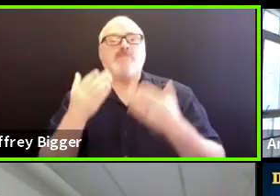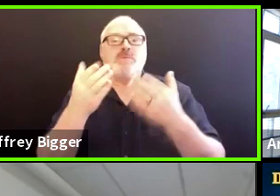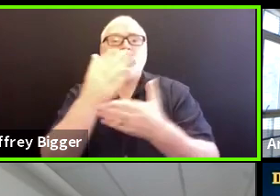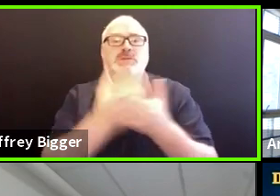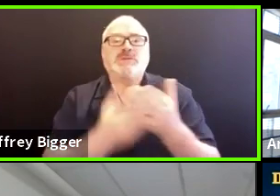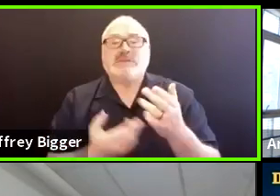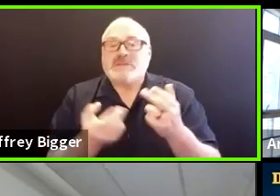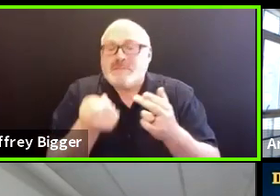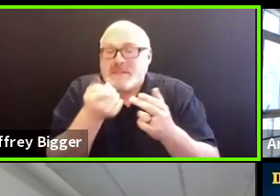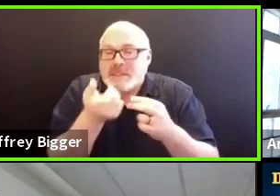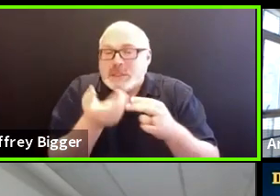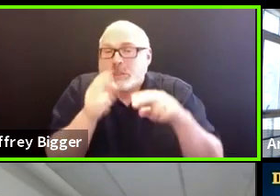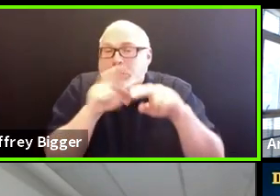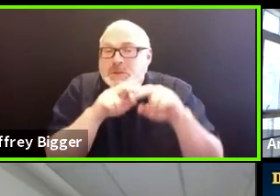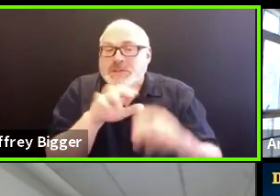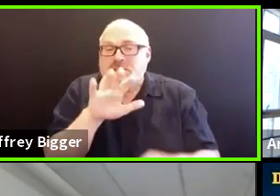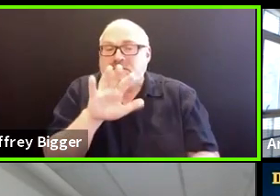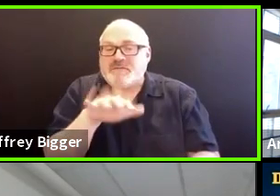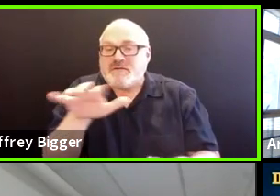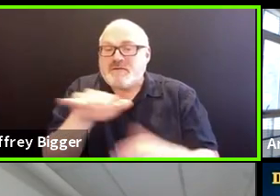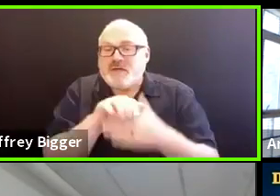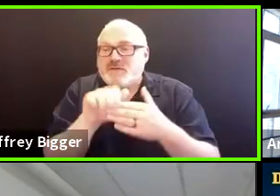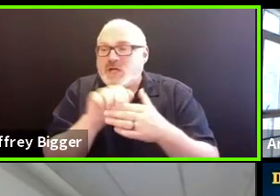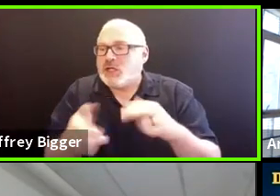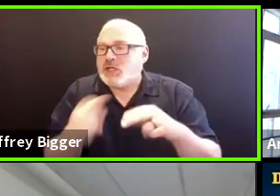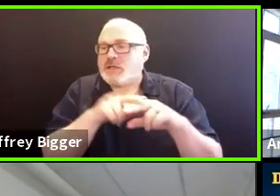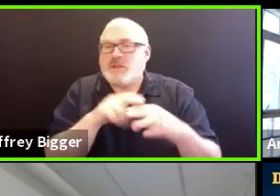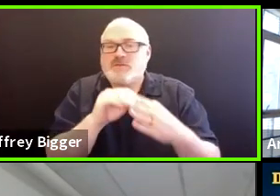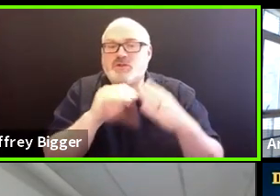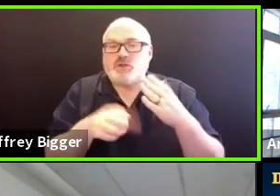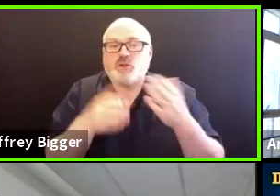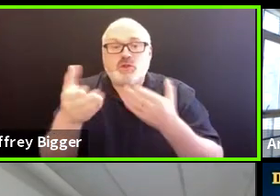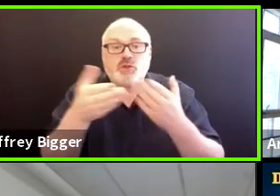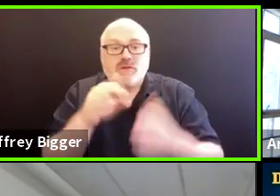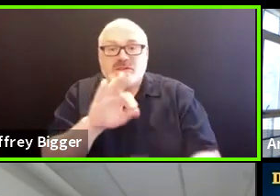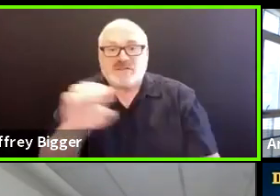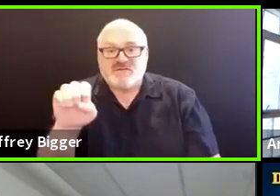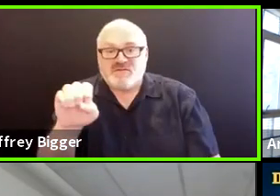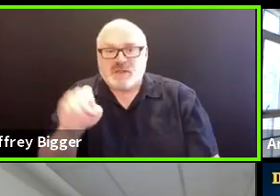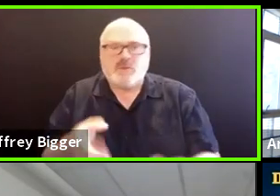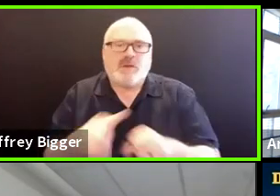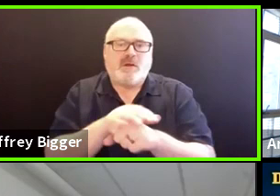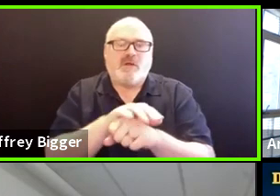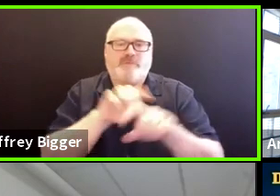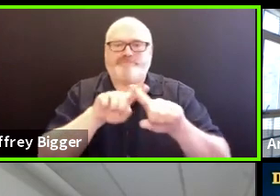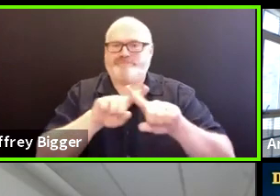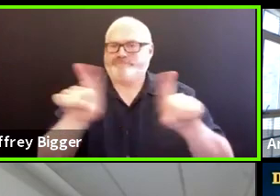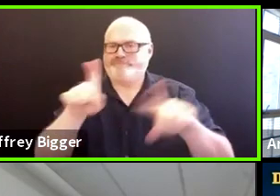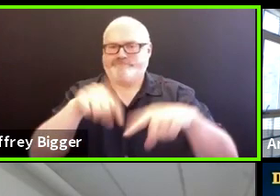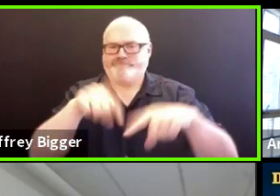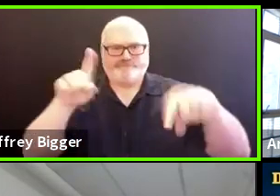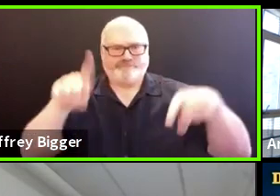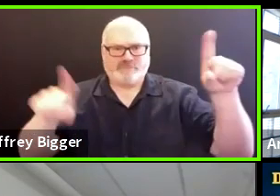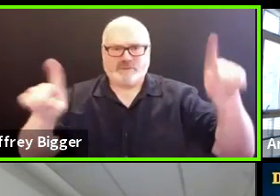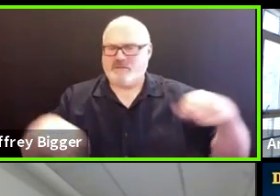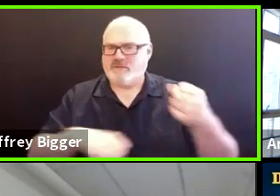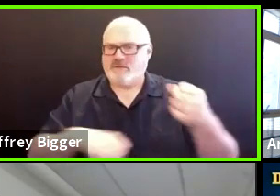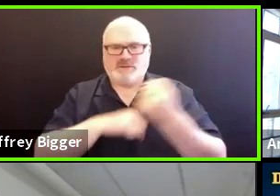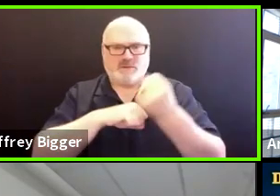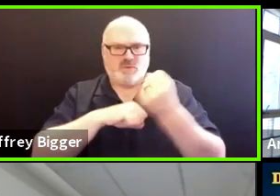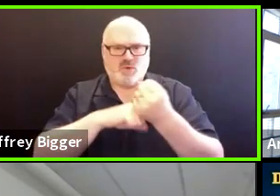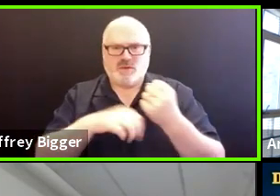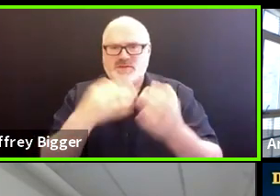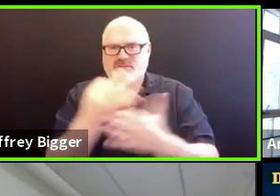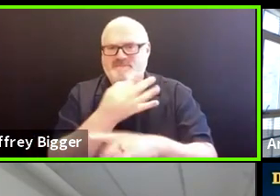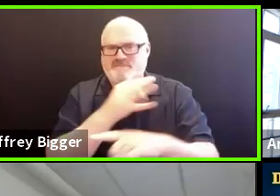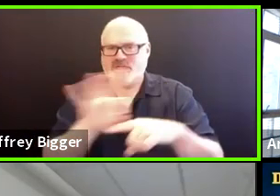including a $55 increase to student services fees, which cover a wide variety of support functions to help students persist